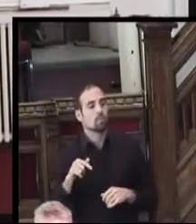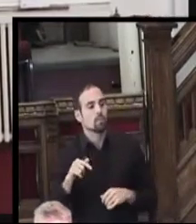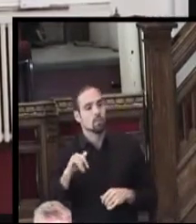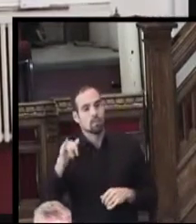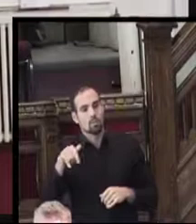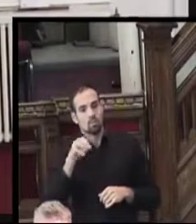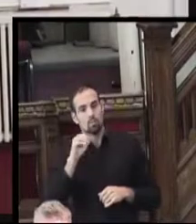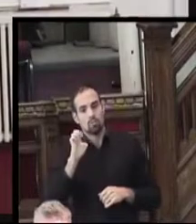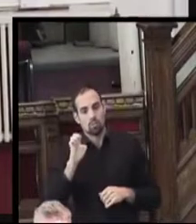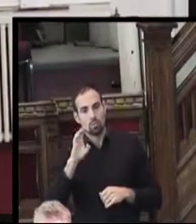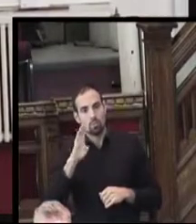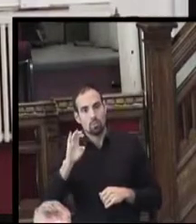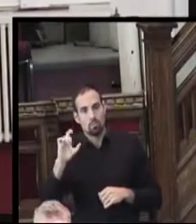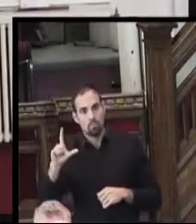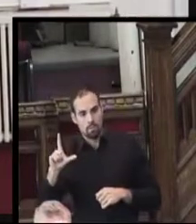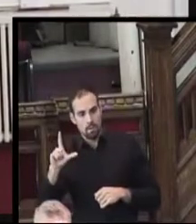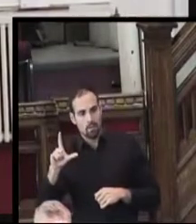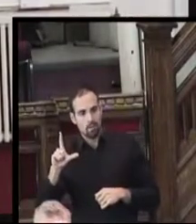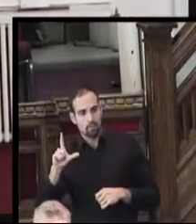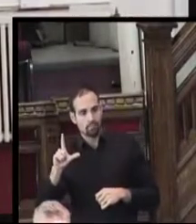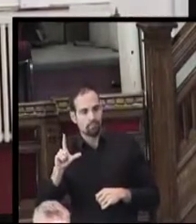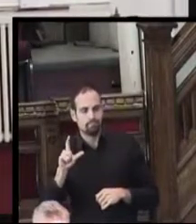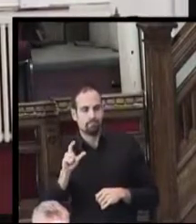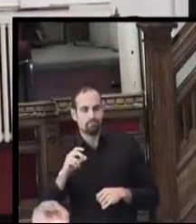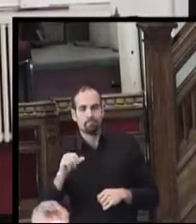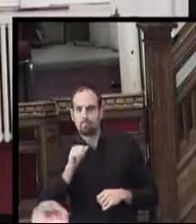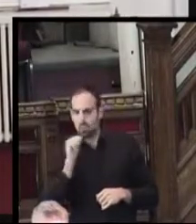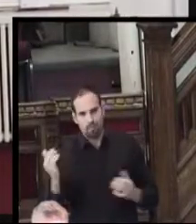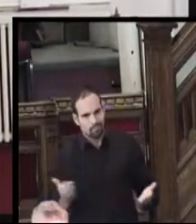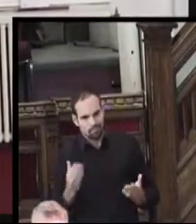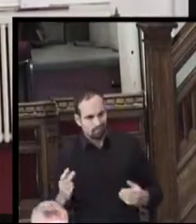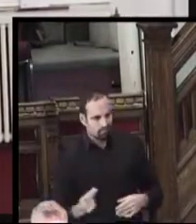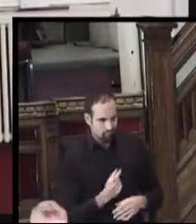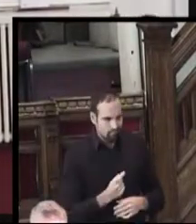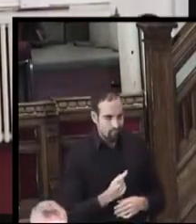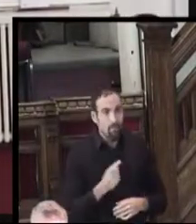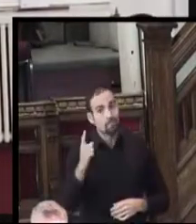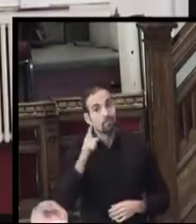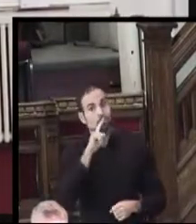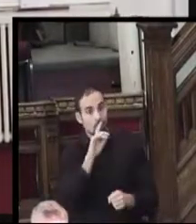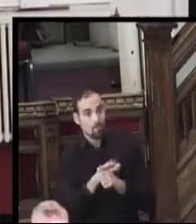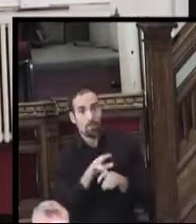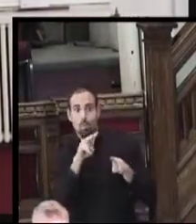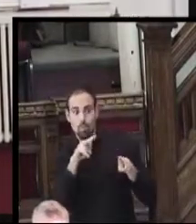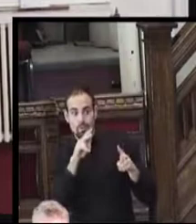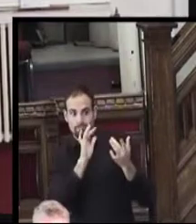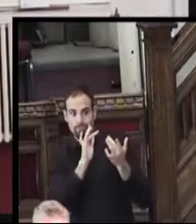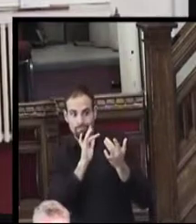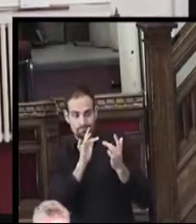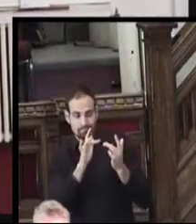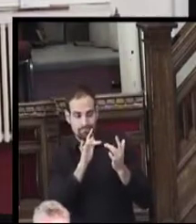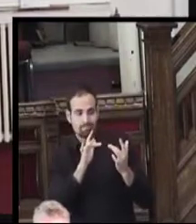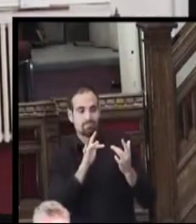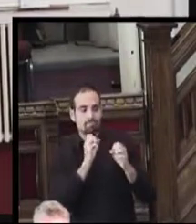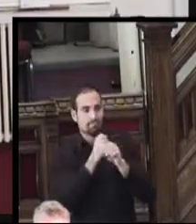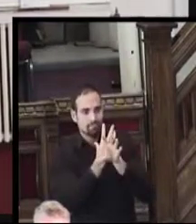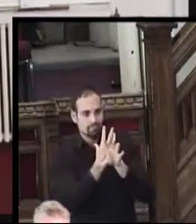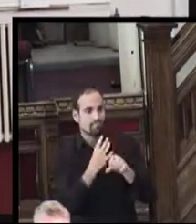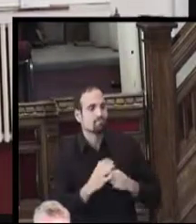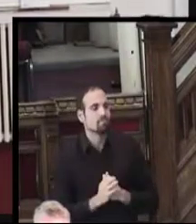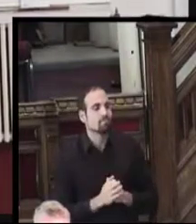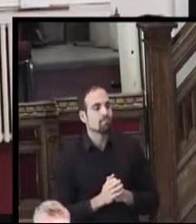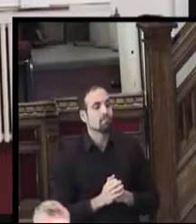is unfortunately not here today, but promised that she is watching us online. Joe Bell is going to be the student